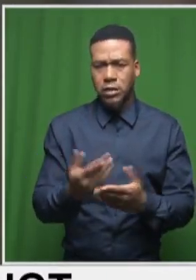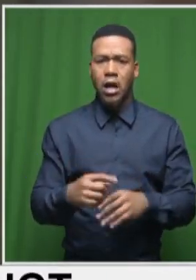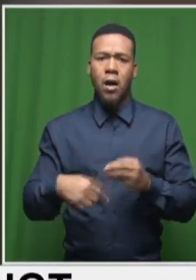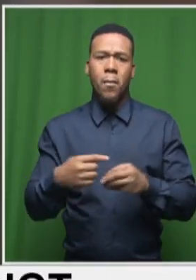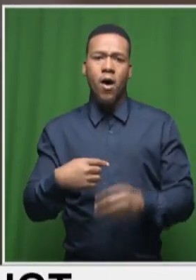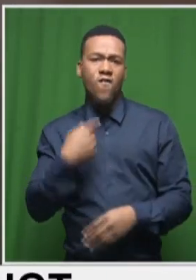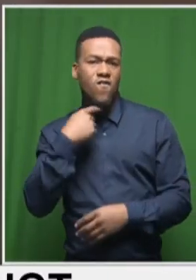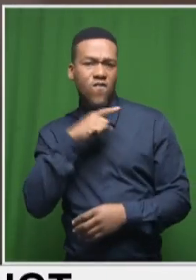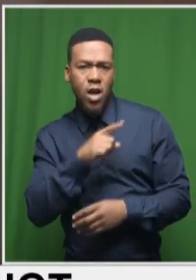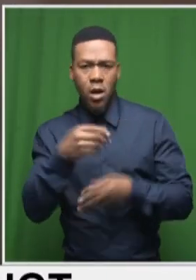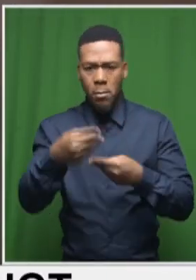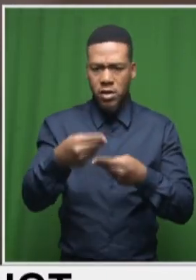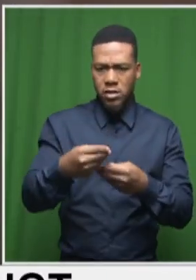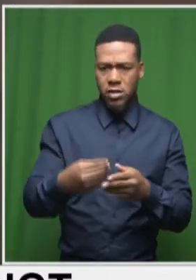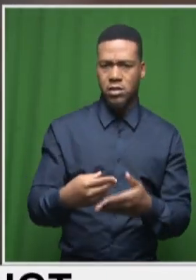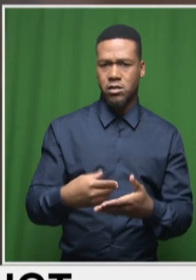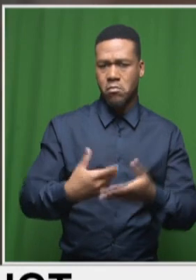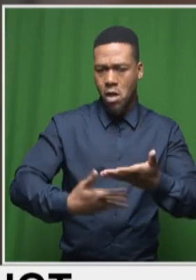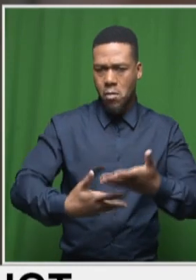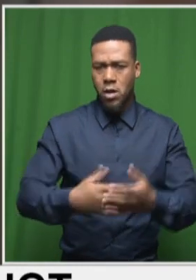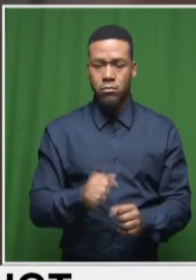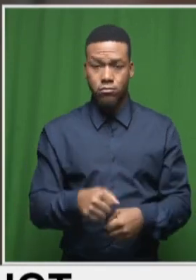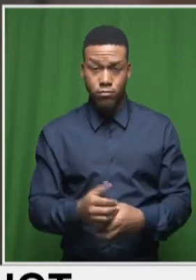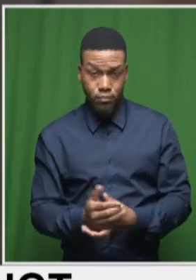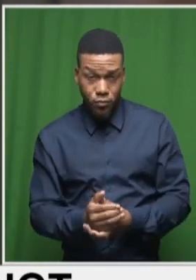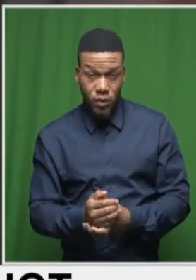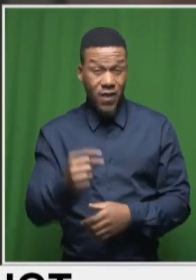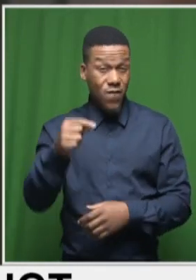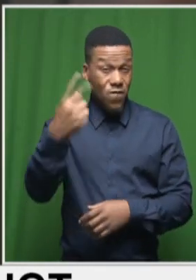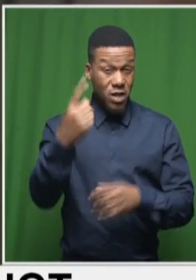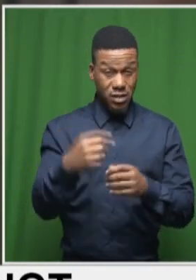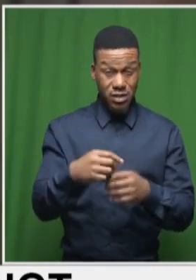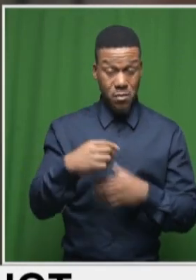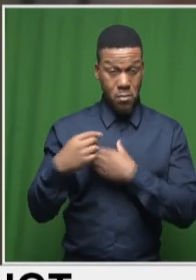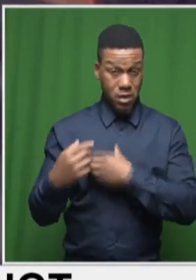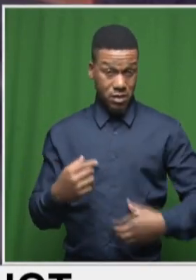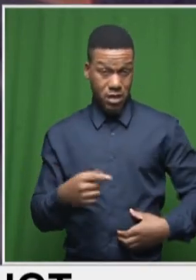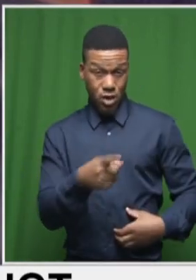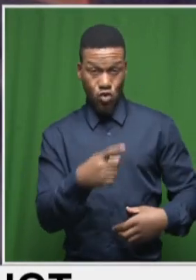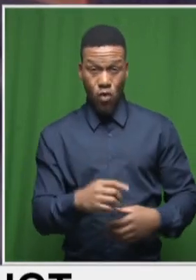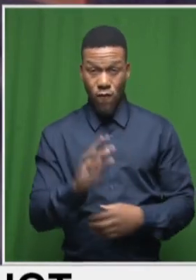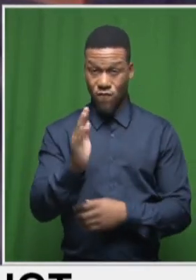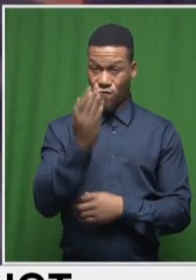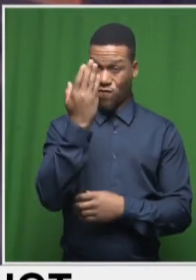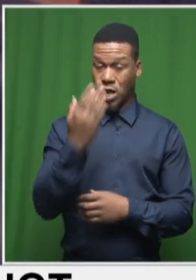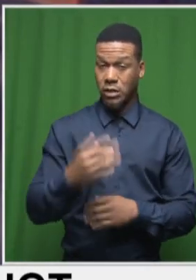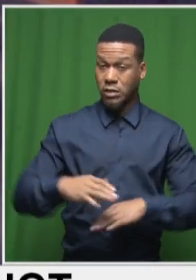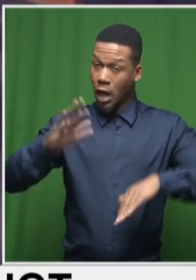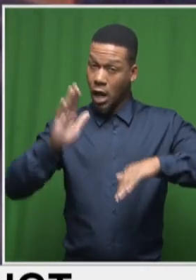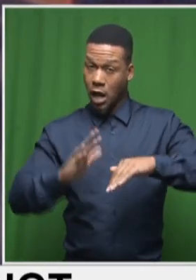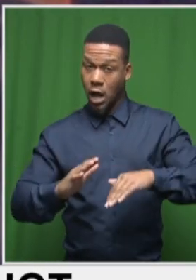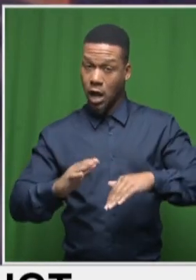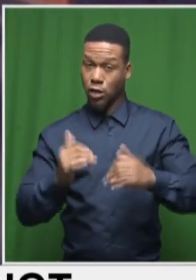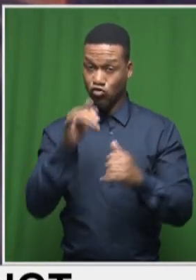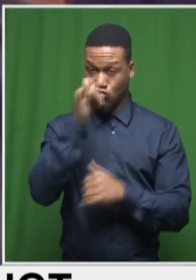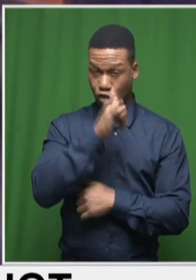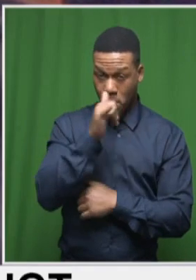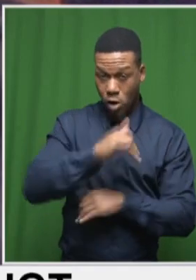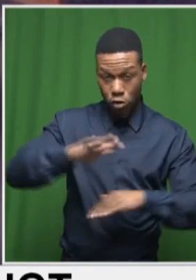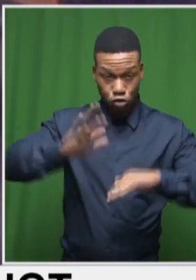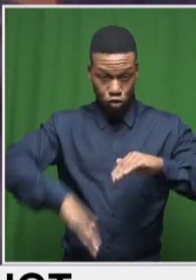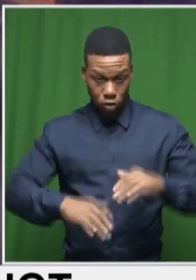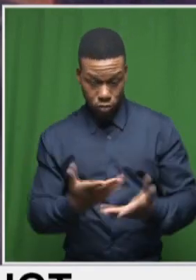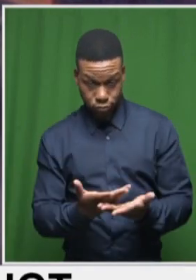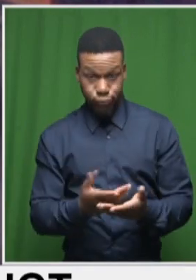the first sitting or former president to ever face criminal charges. He is accused of paying 2 women to suppress